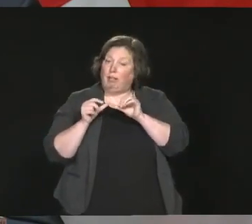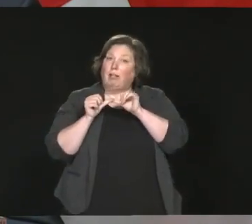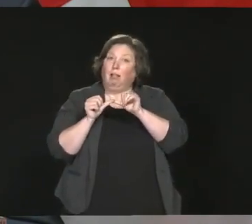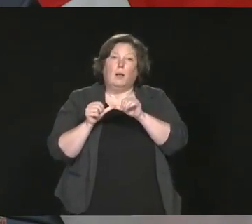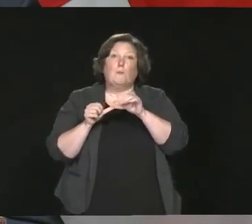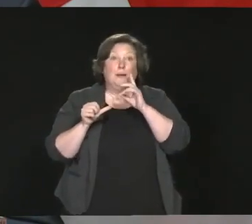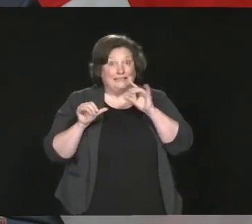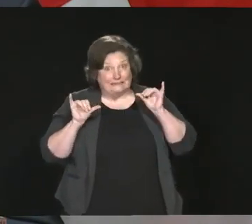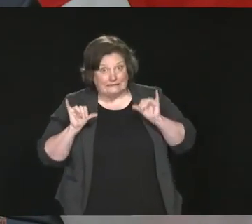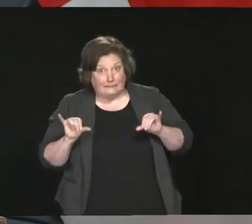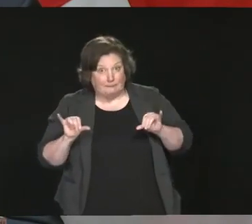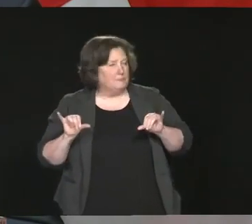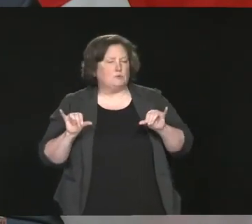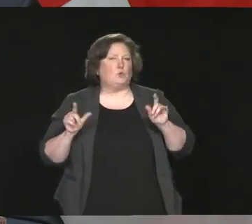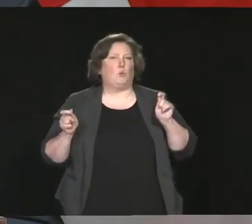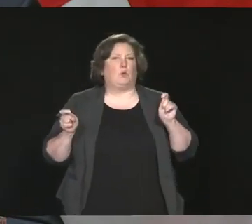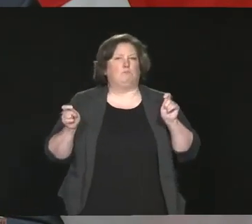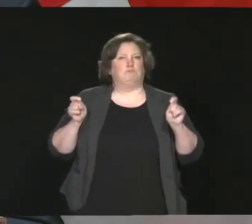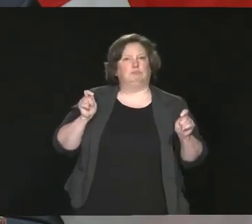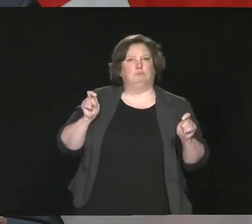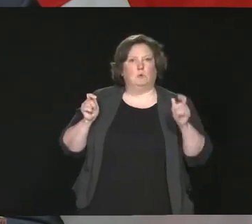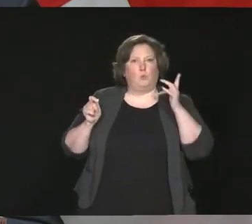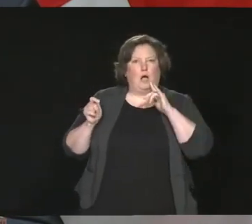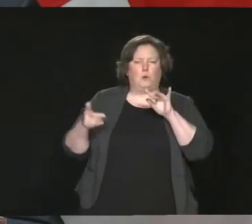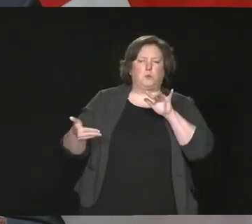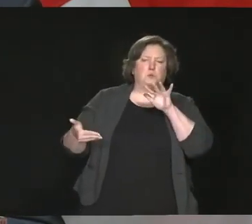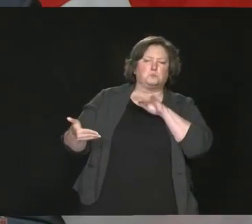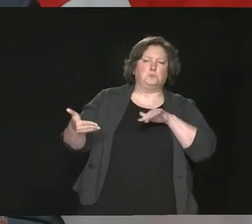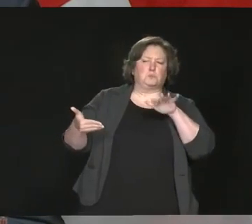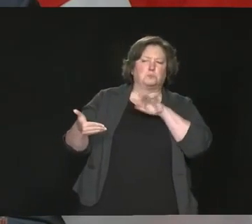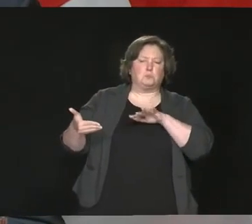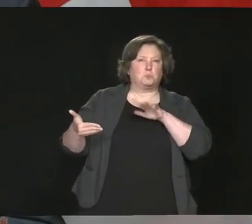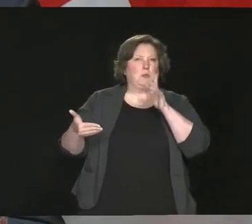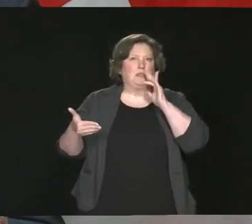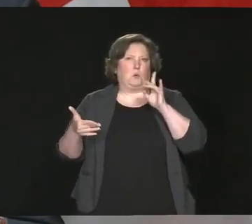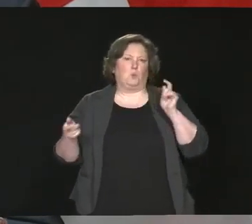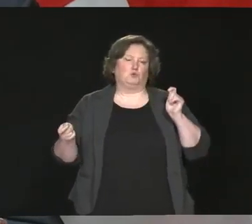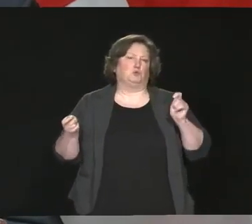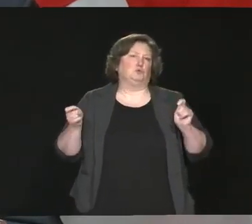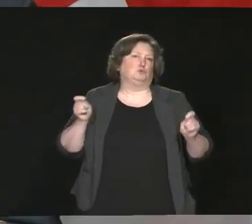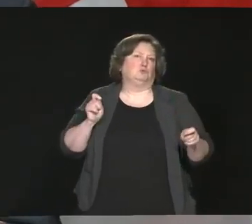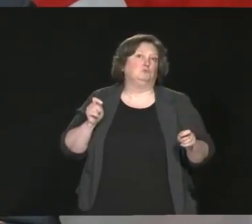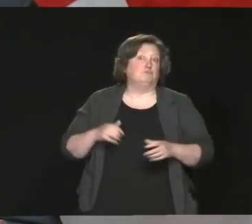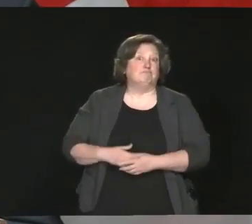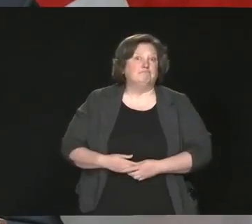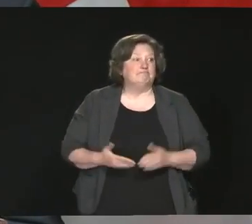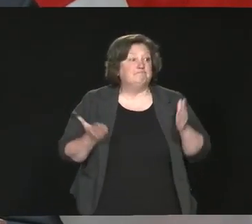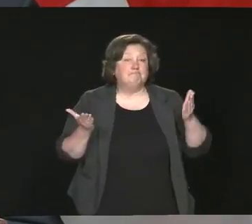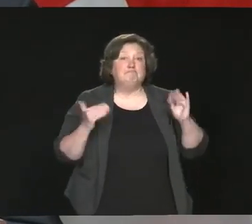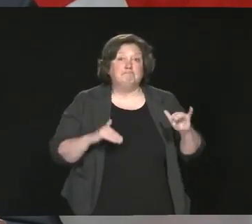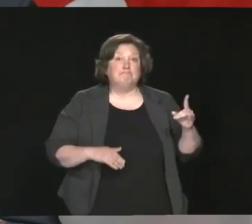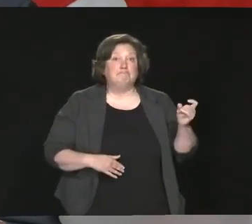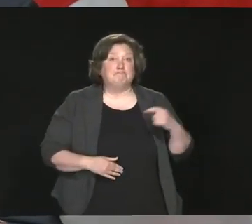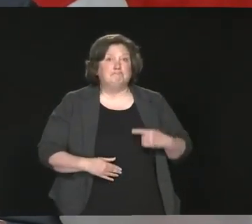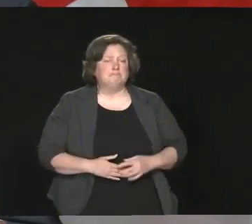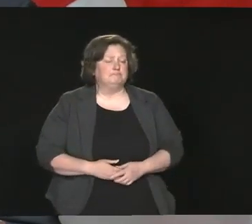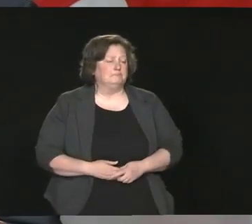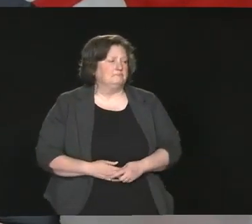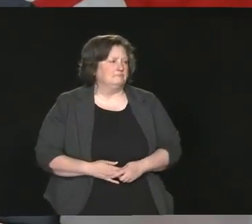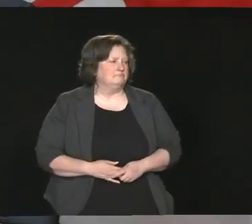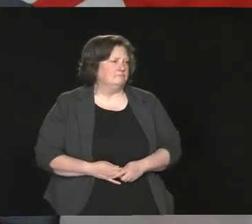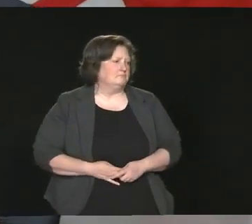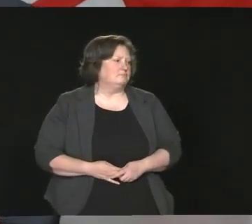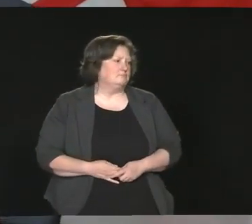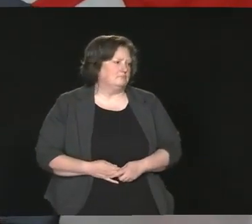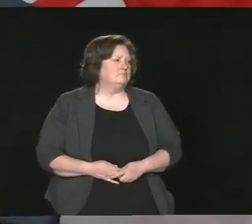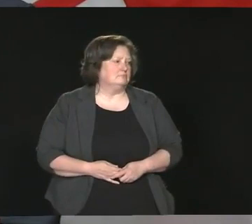of the situation. Merci, Monsieur le Ministre. Opérateur, prochaine thank question, you, s'il vous plaît. Minister, next question, Merci, please. Thank you. The next question is from